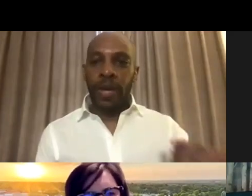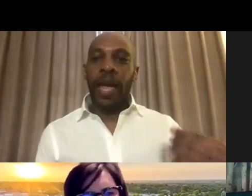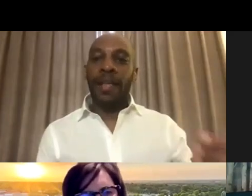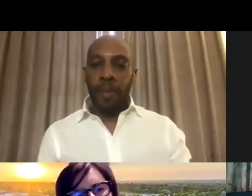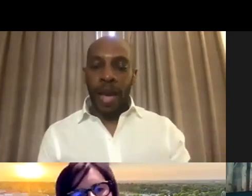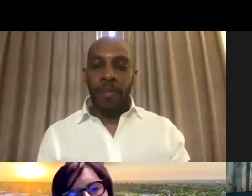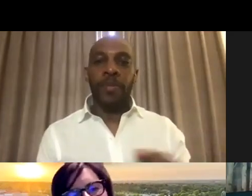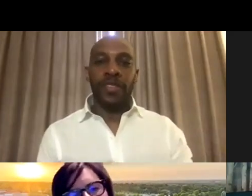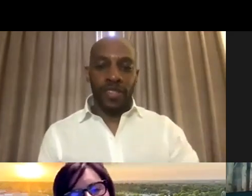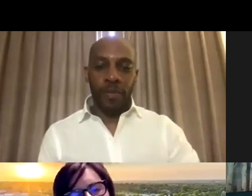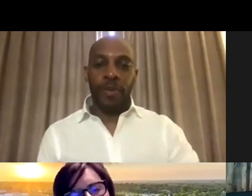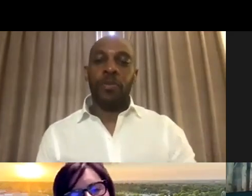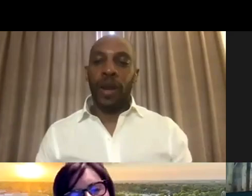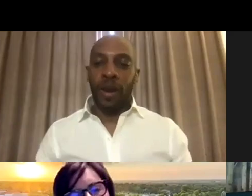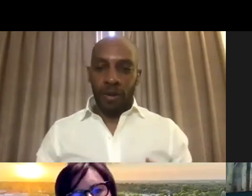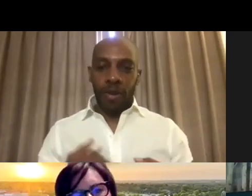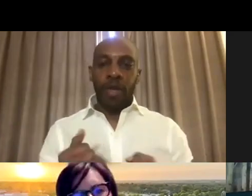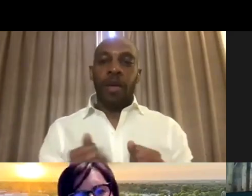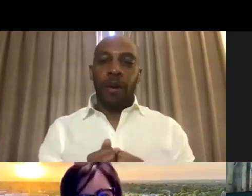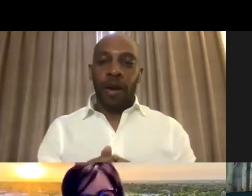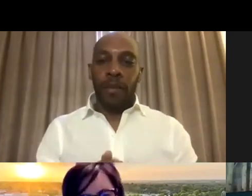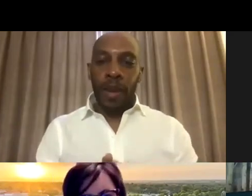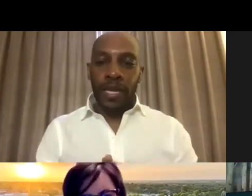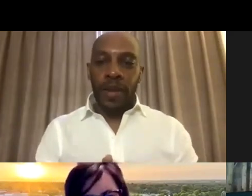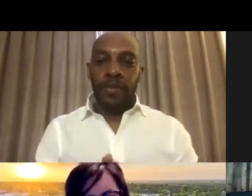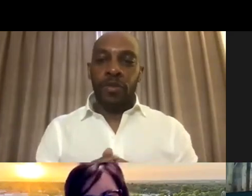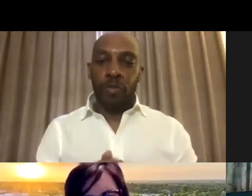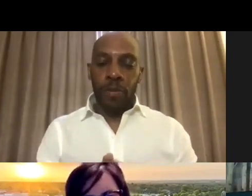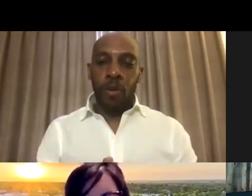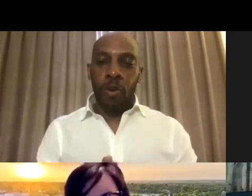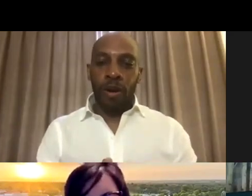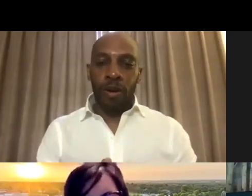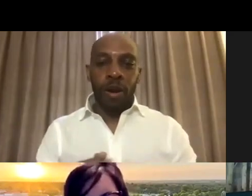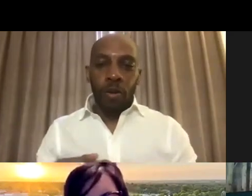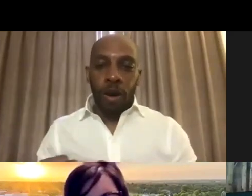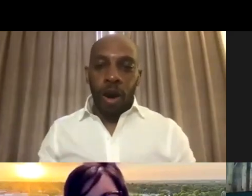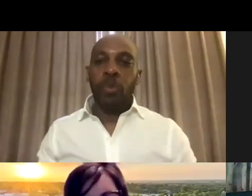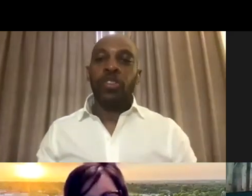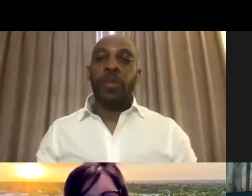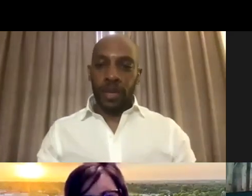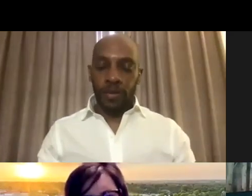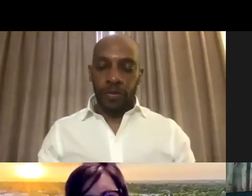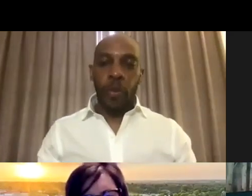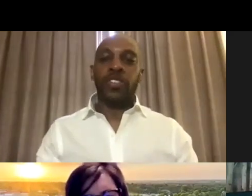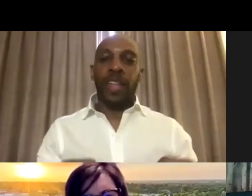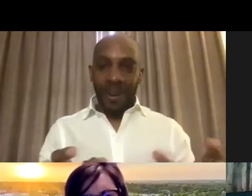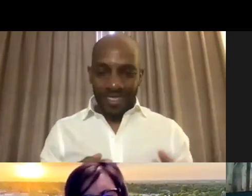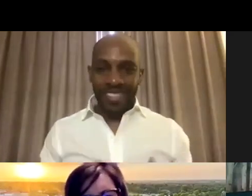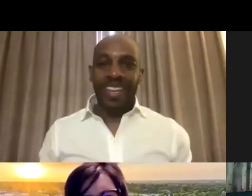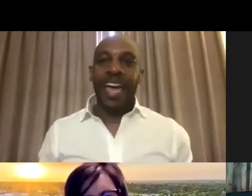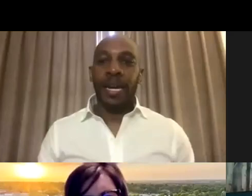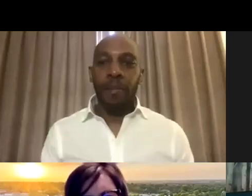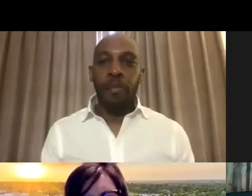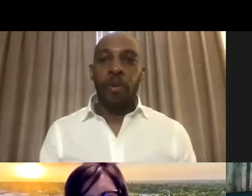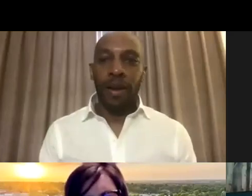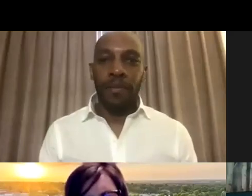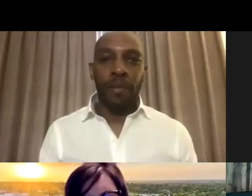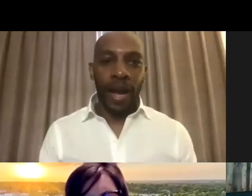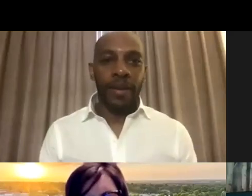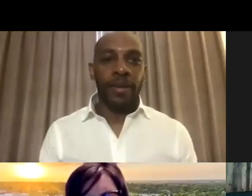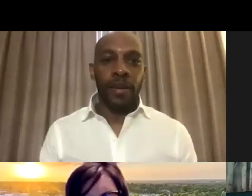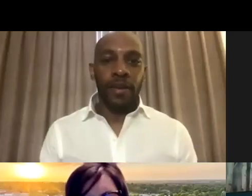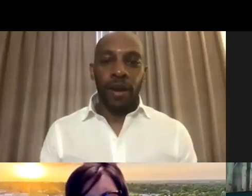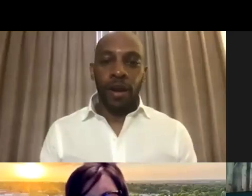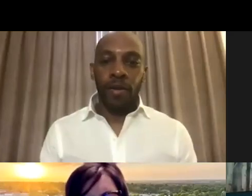Florida, Alabama, Mississippi, where many of these people were, well, ultimately forced out at gunpoint